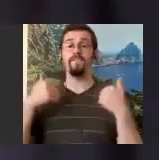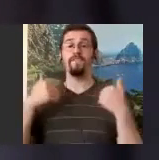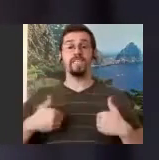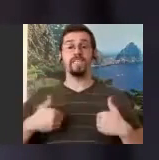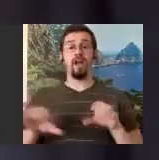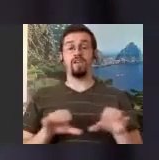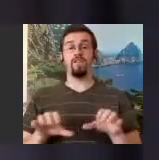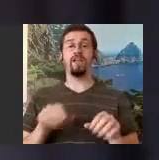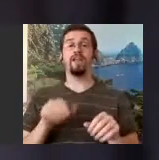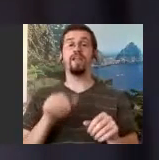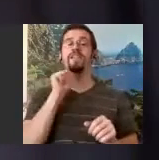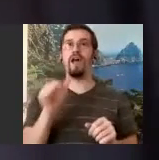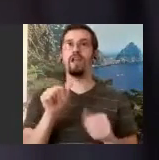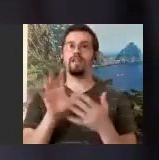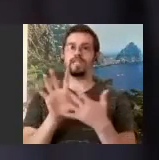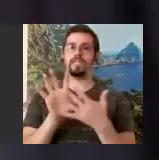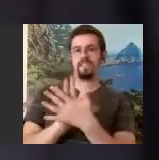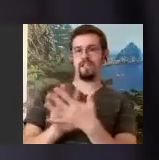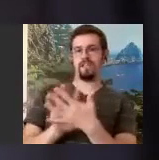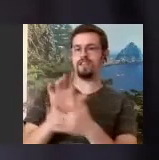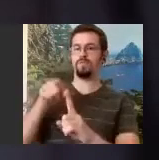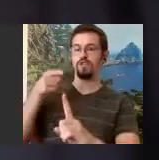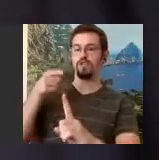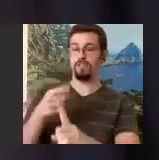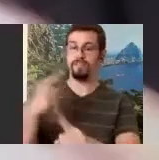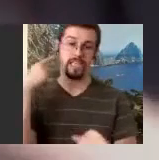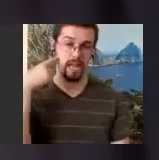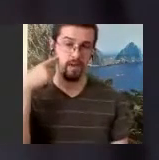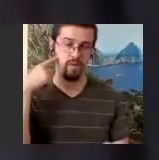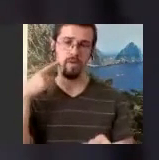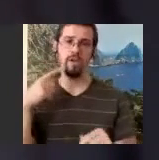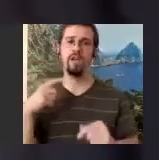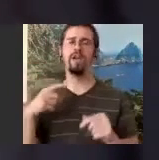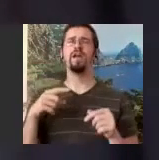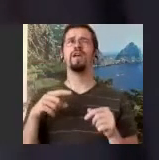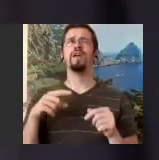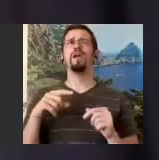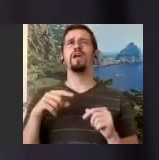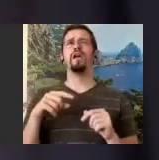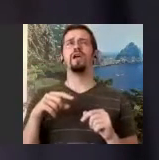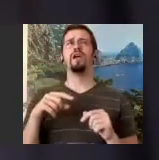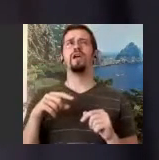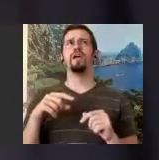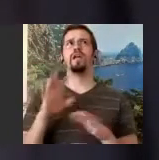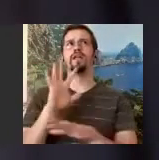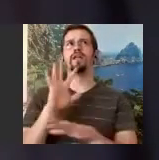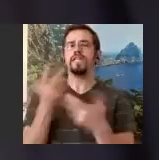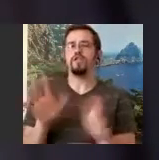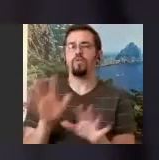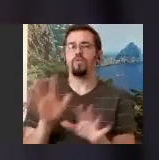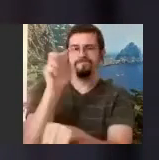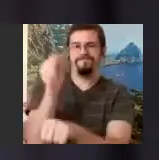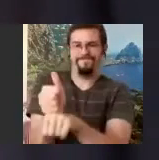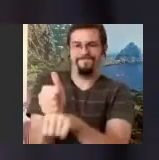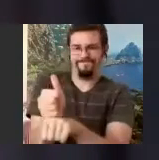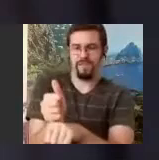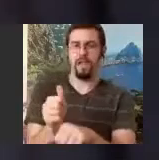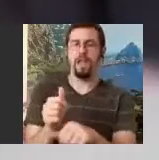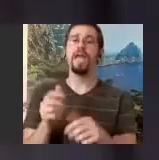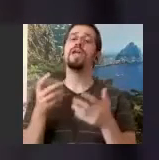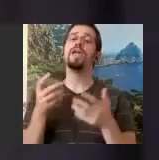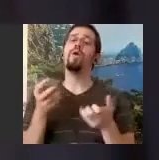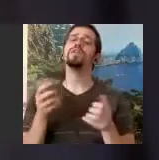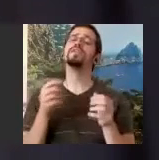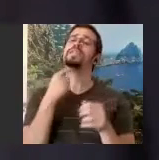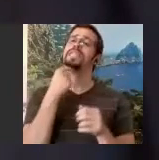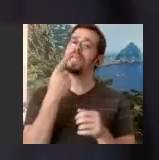prescriptively of a particular sound, which I think means that he is instructing performers